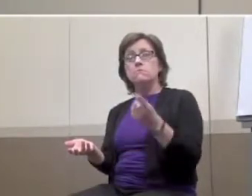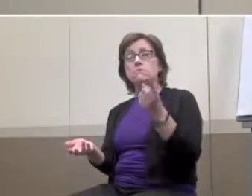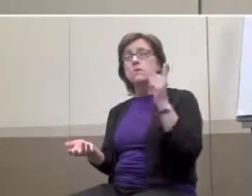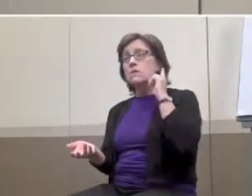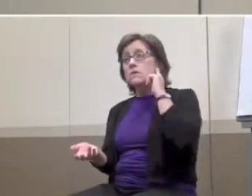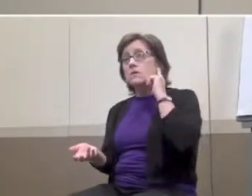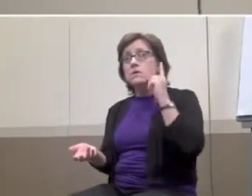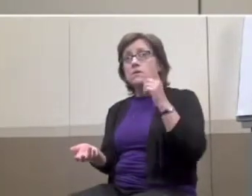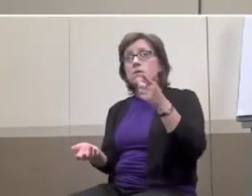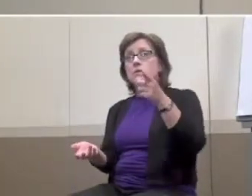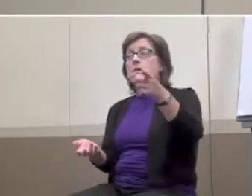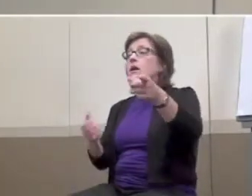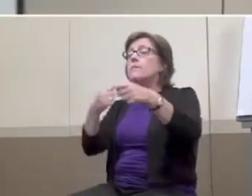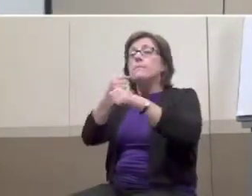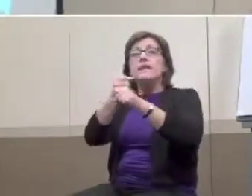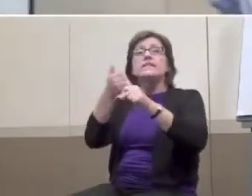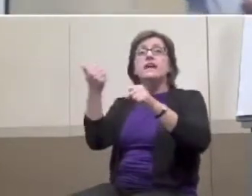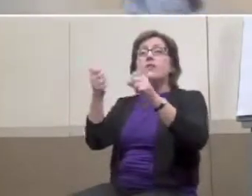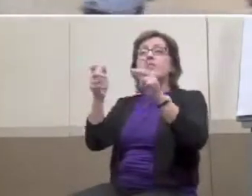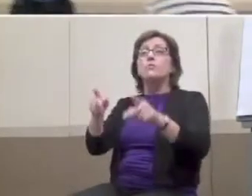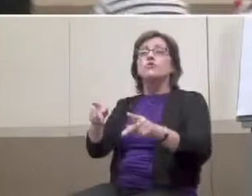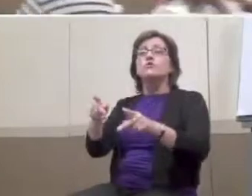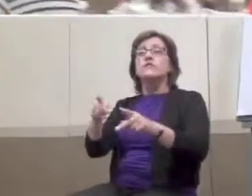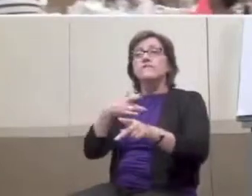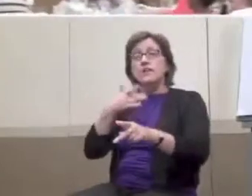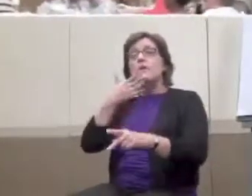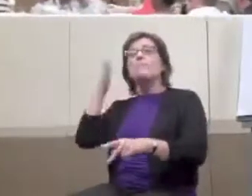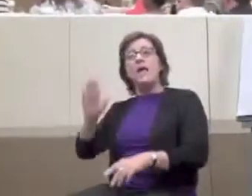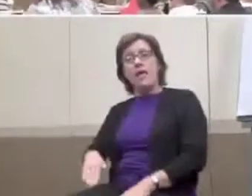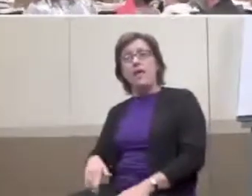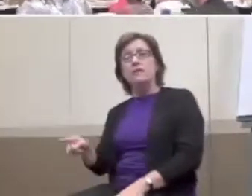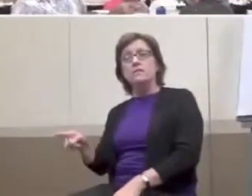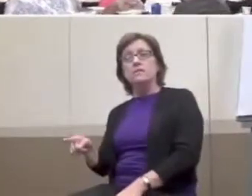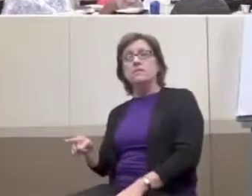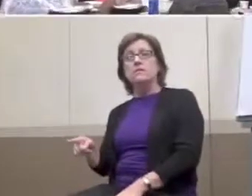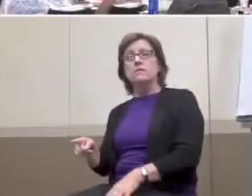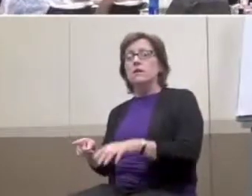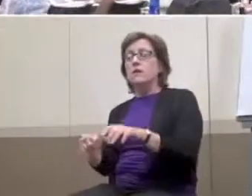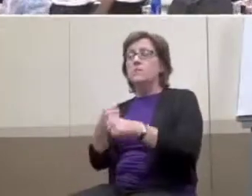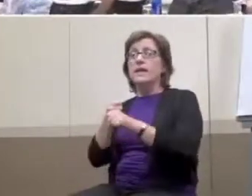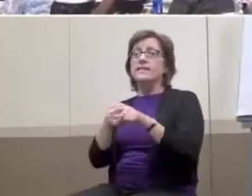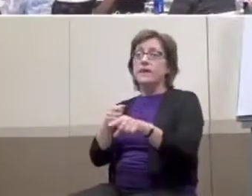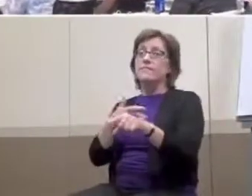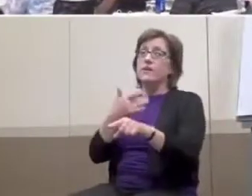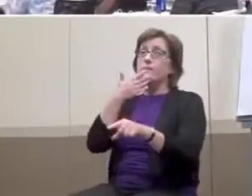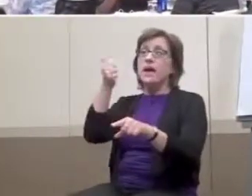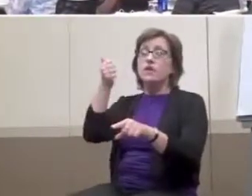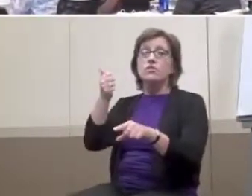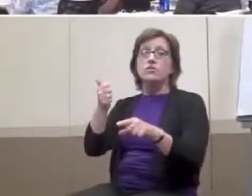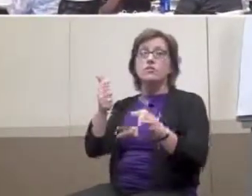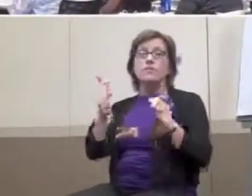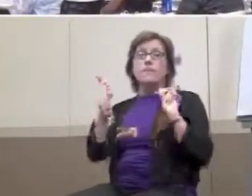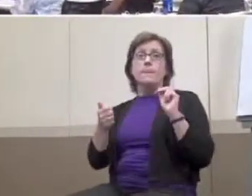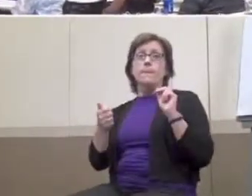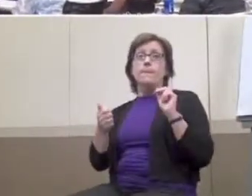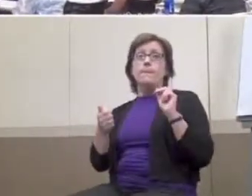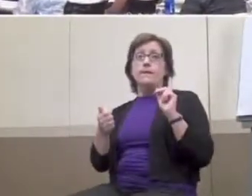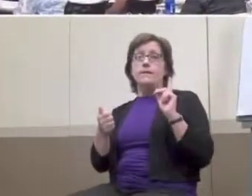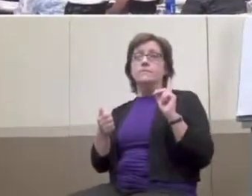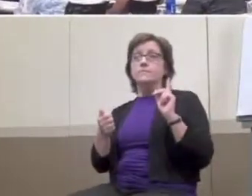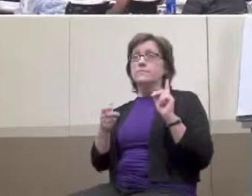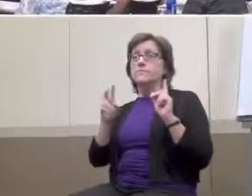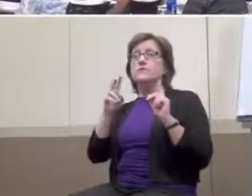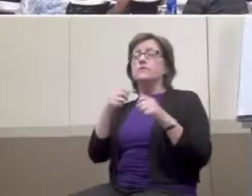I'm sorry? Make the other one who got hit feel better. To make them feel better? Okay. The